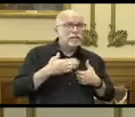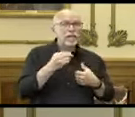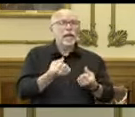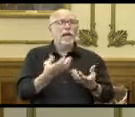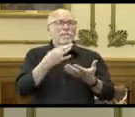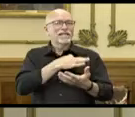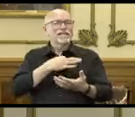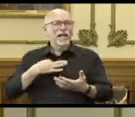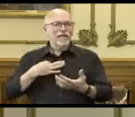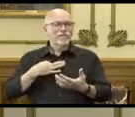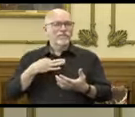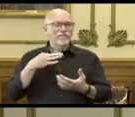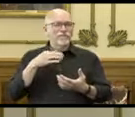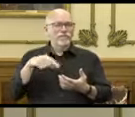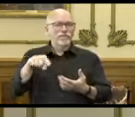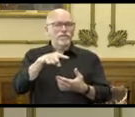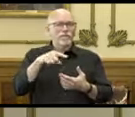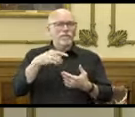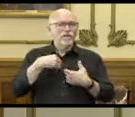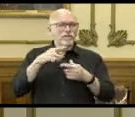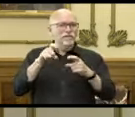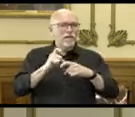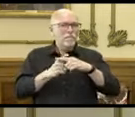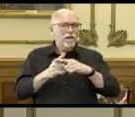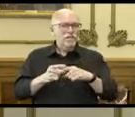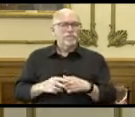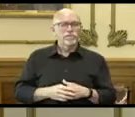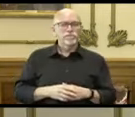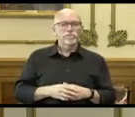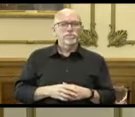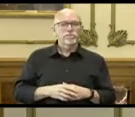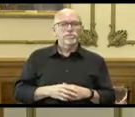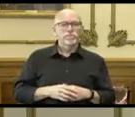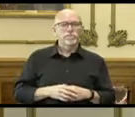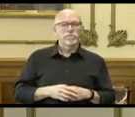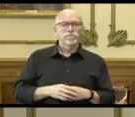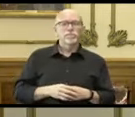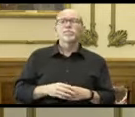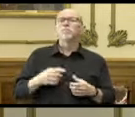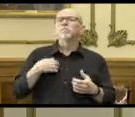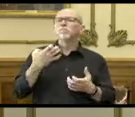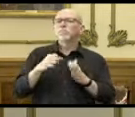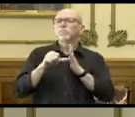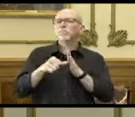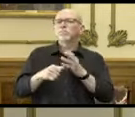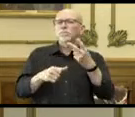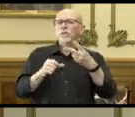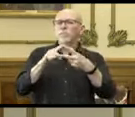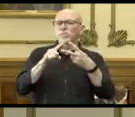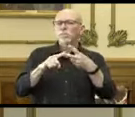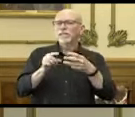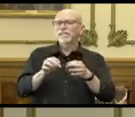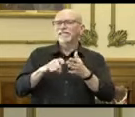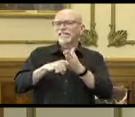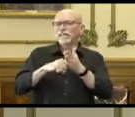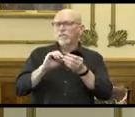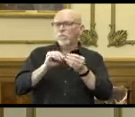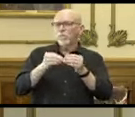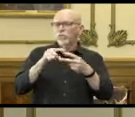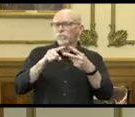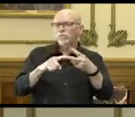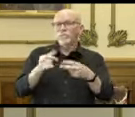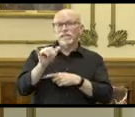many staff they had that tested positive. I want to highlight a couple of key numbers. Of